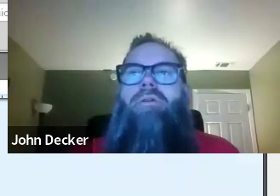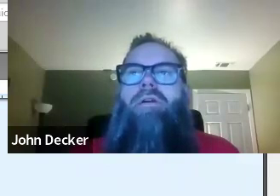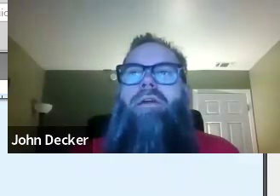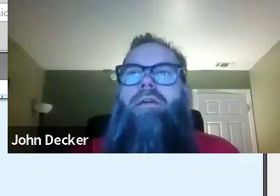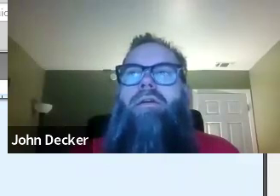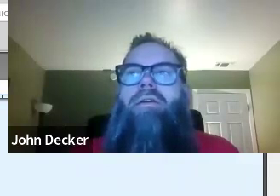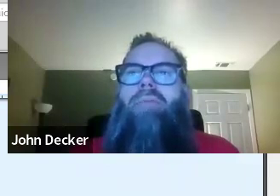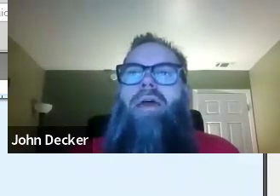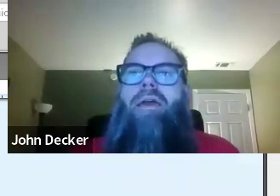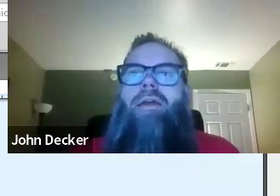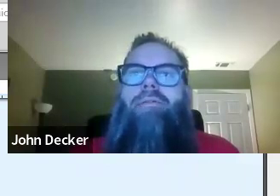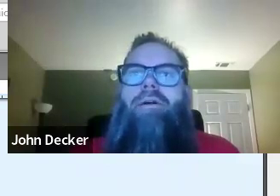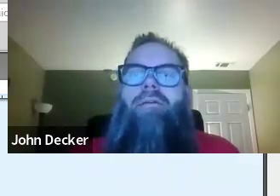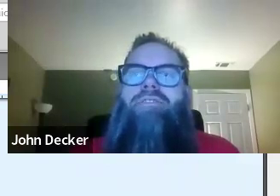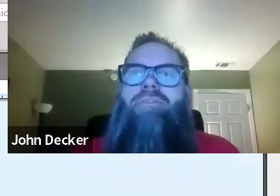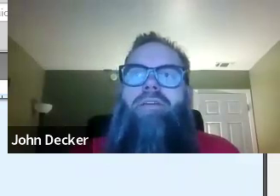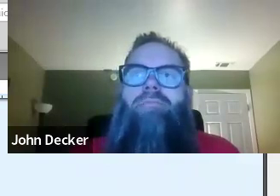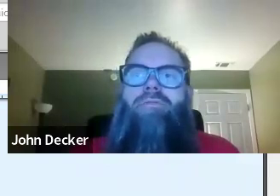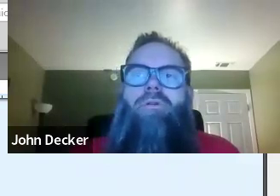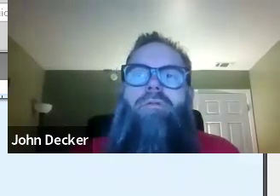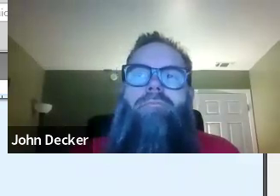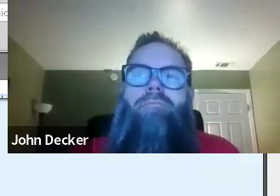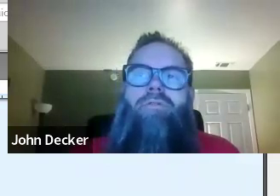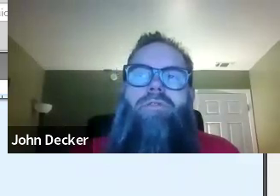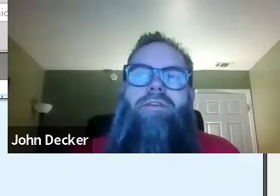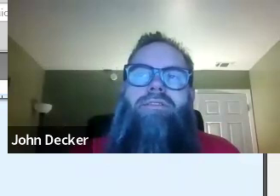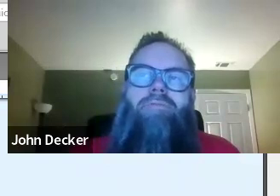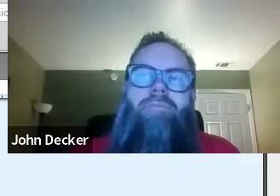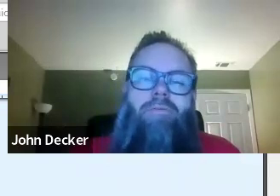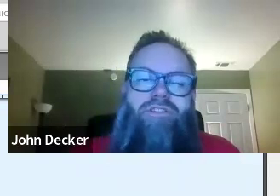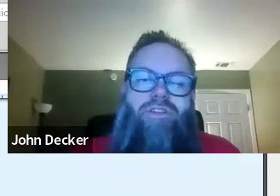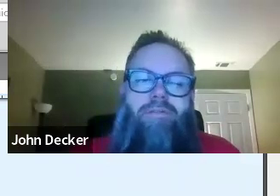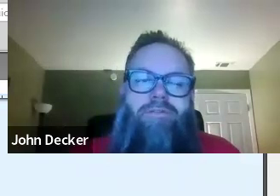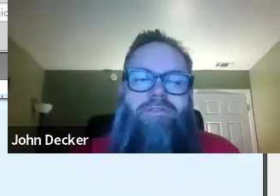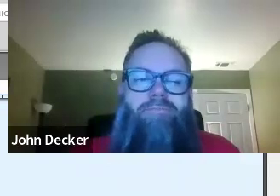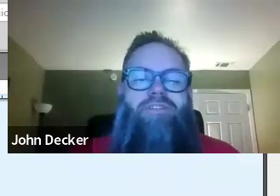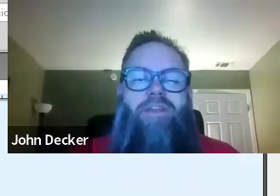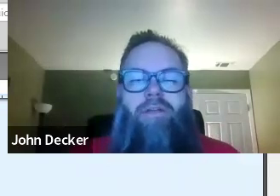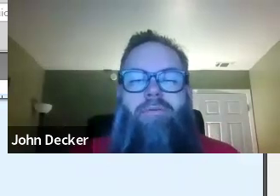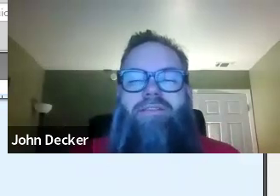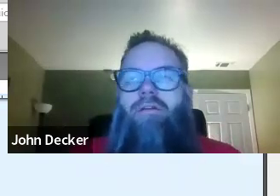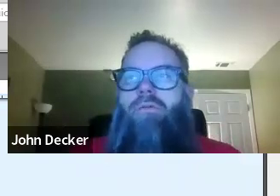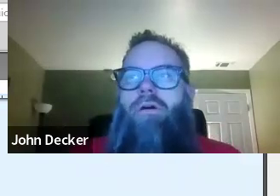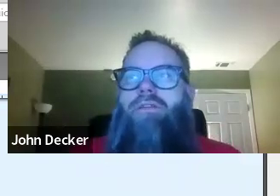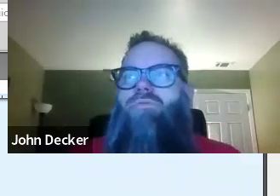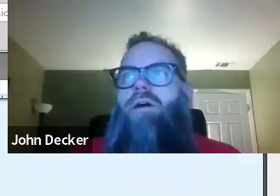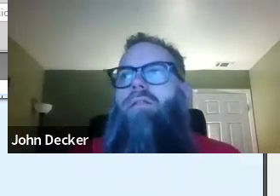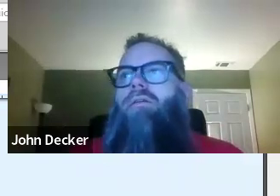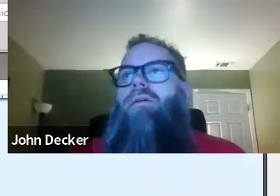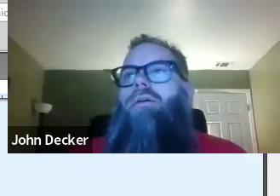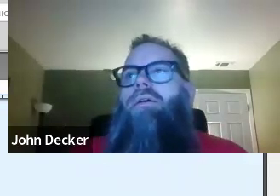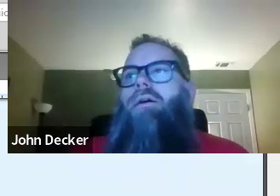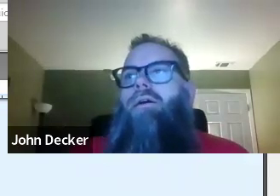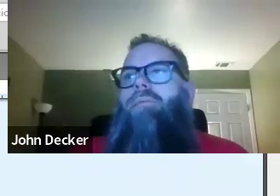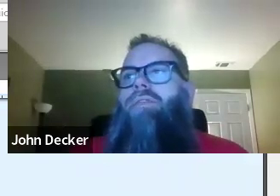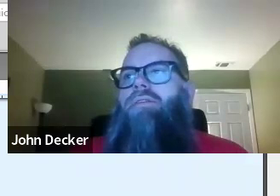January, February, May. Typically before the release of the May revision, there's budget hearings that go on as